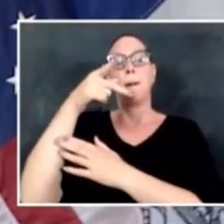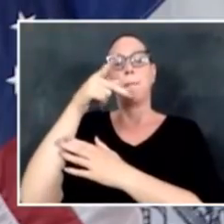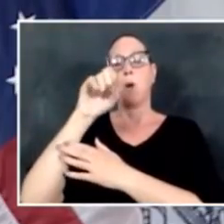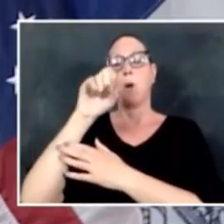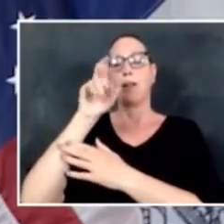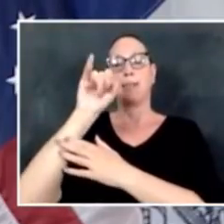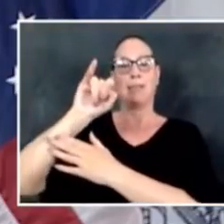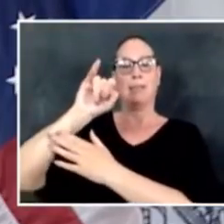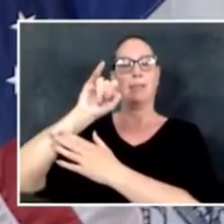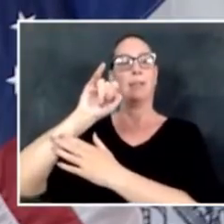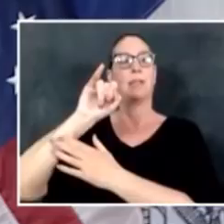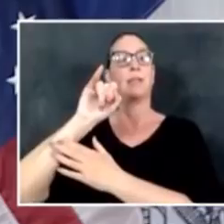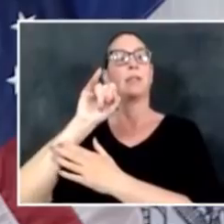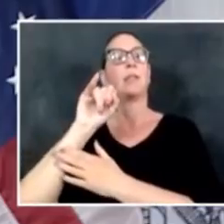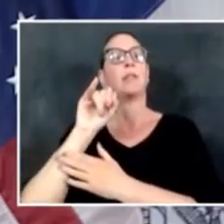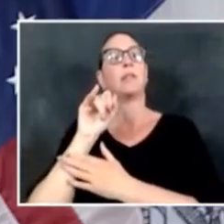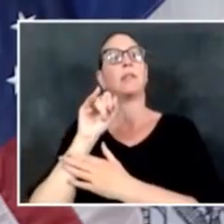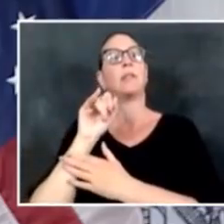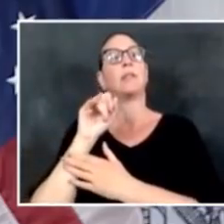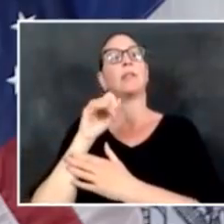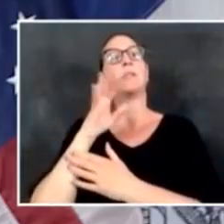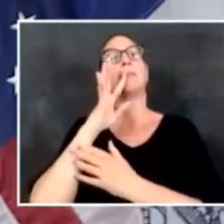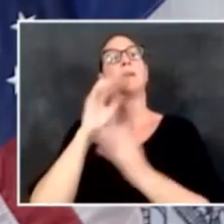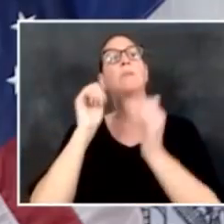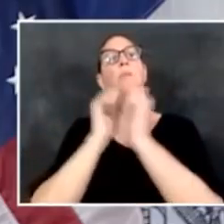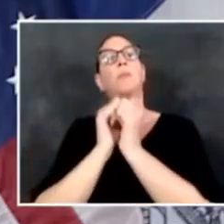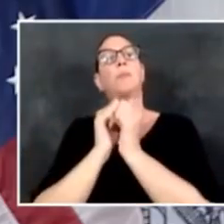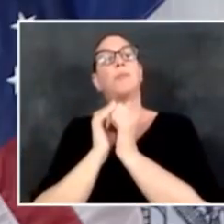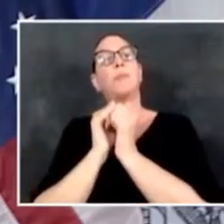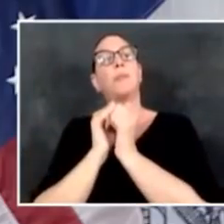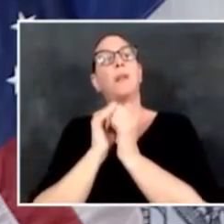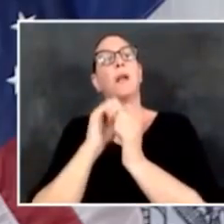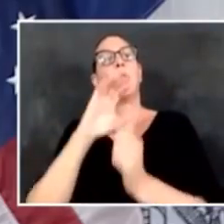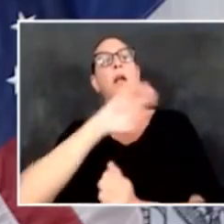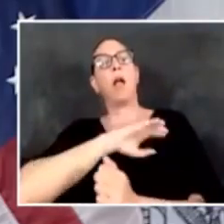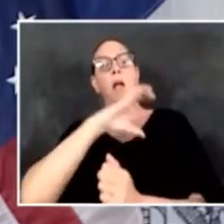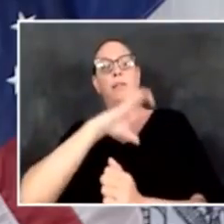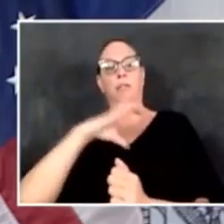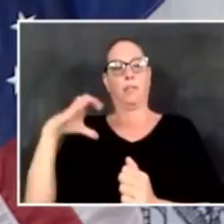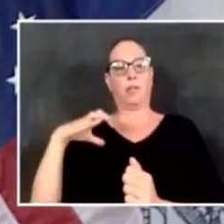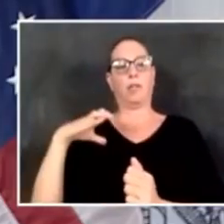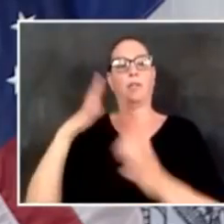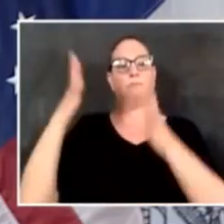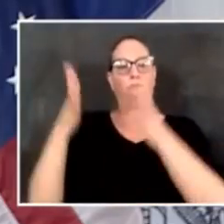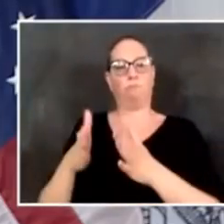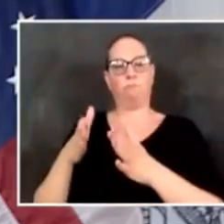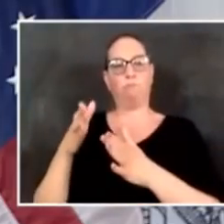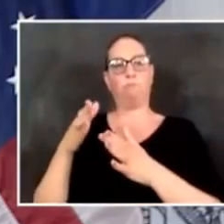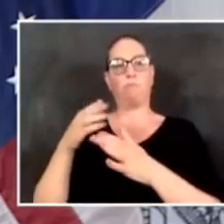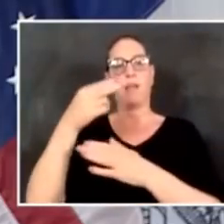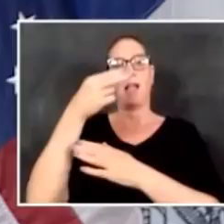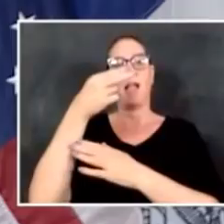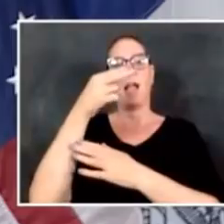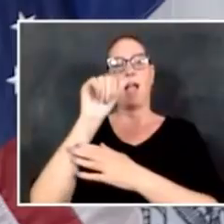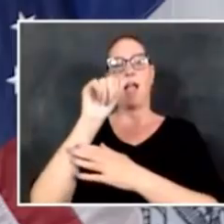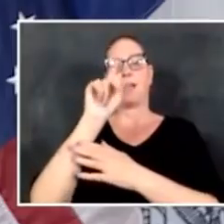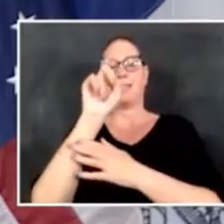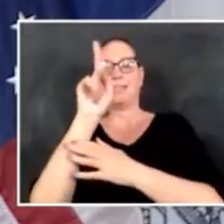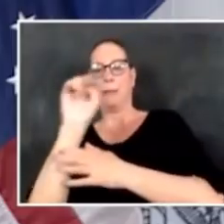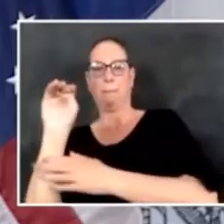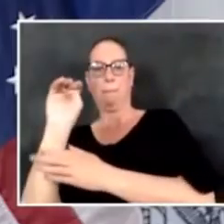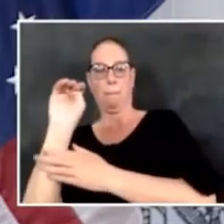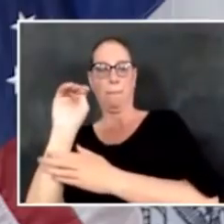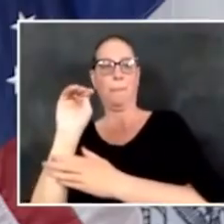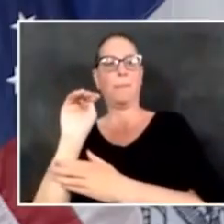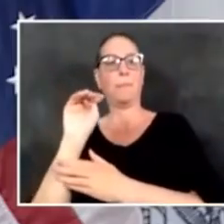this state, Congressman Hakeem Jeffries, both of them 100% 100% committed to making New York City whole